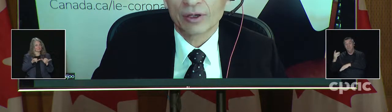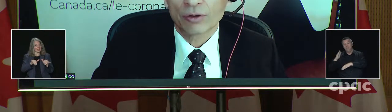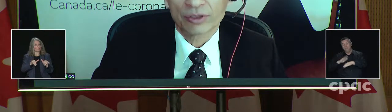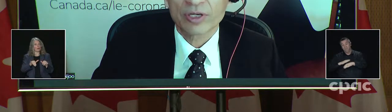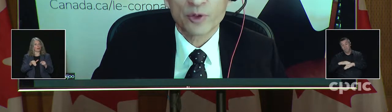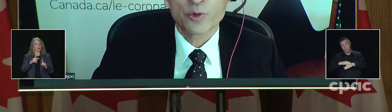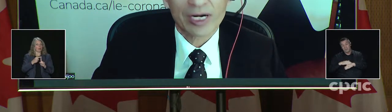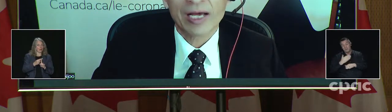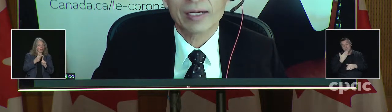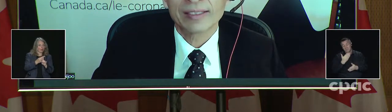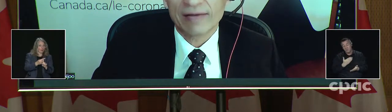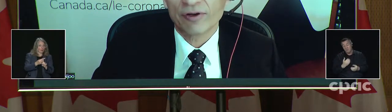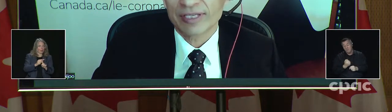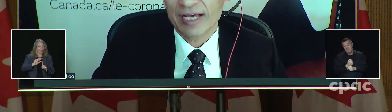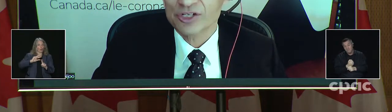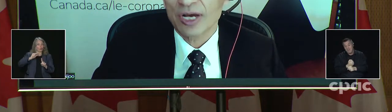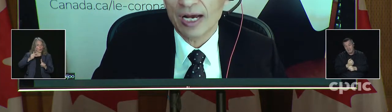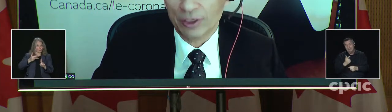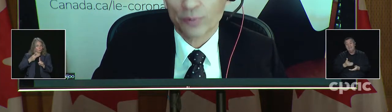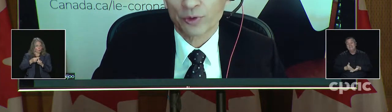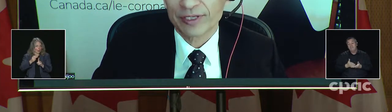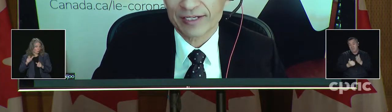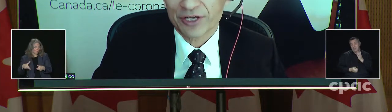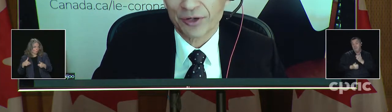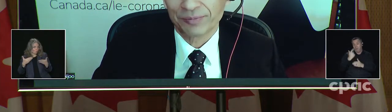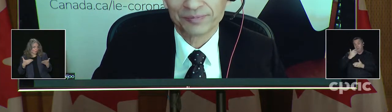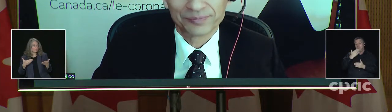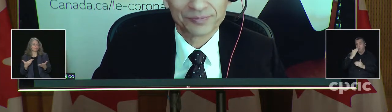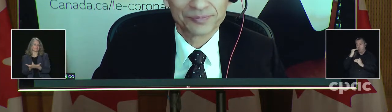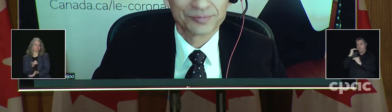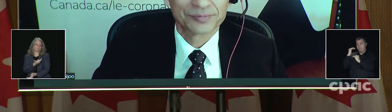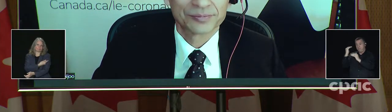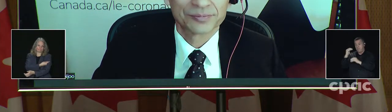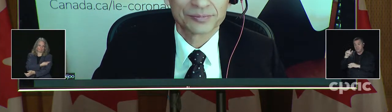qui contribuera davantage à leur protection.